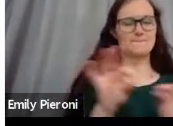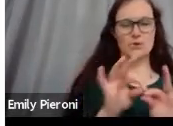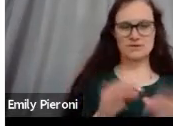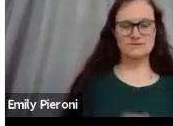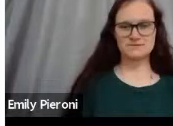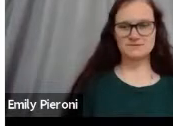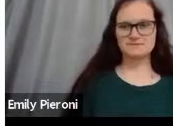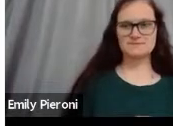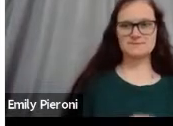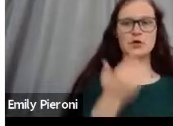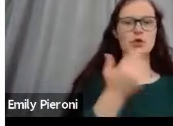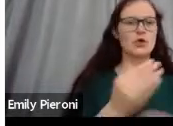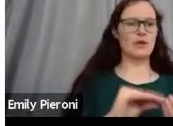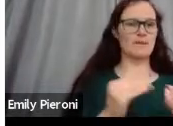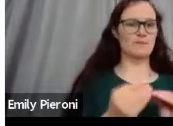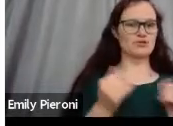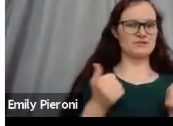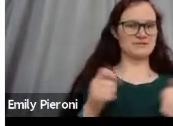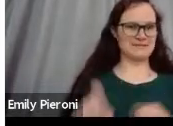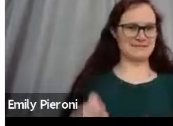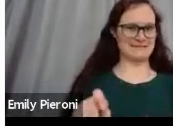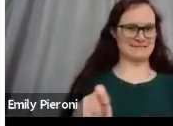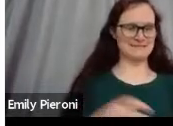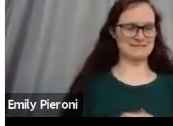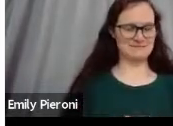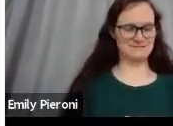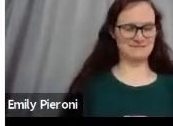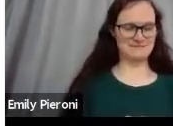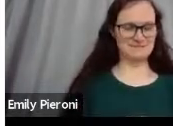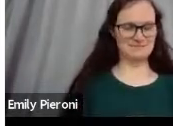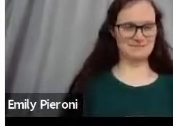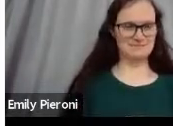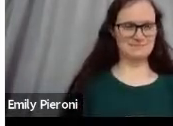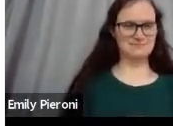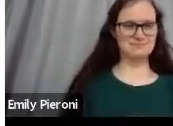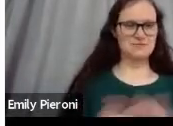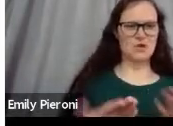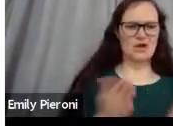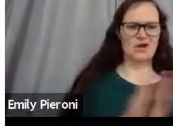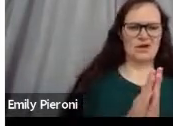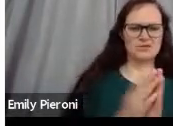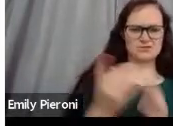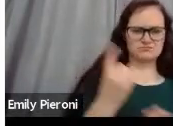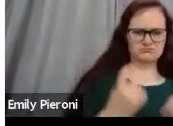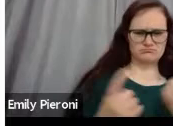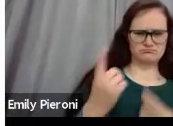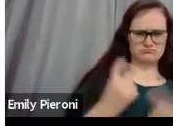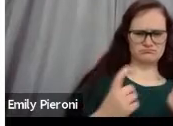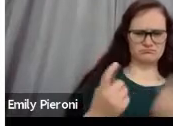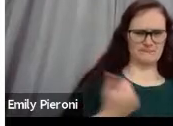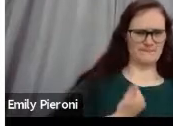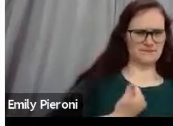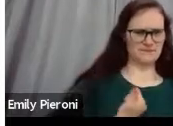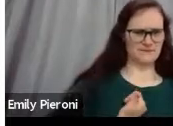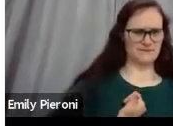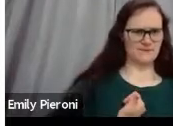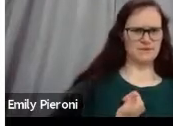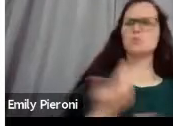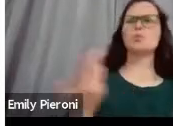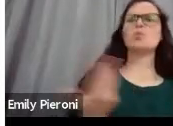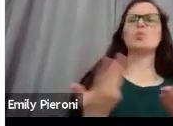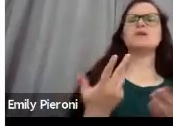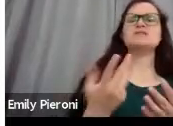data. So you're going to ask questions of yourself to get started. So what is the key